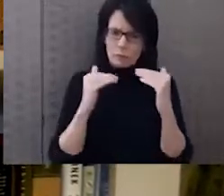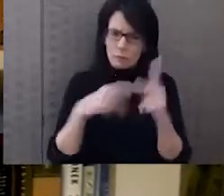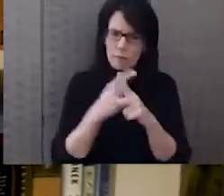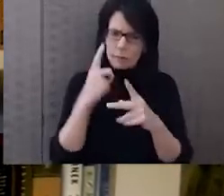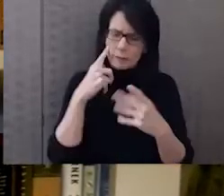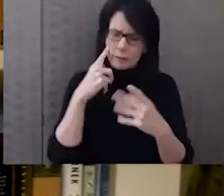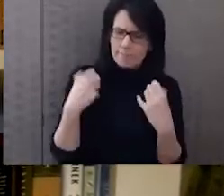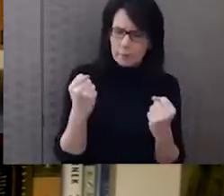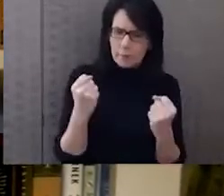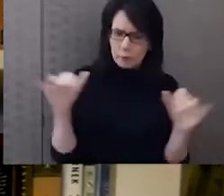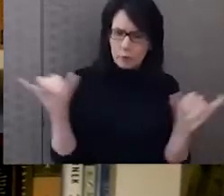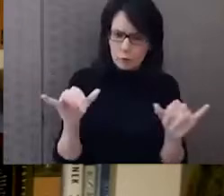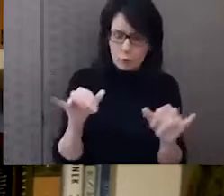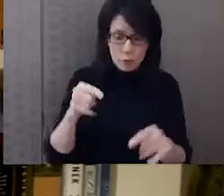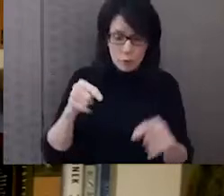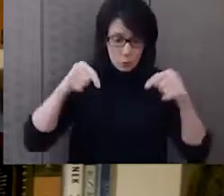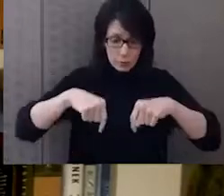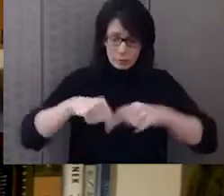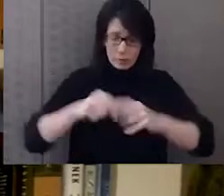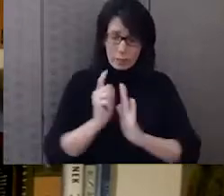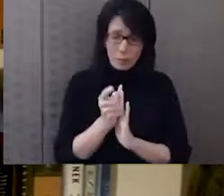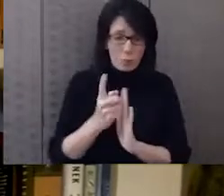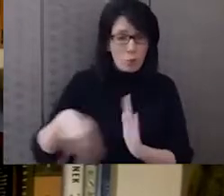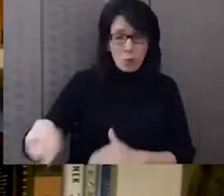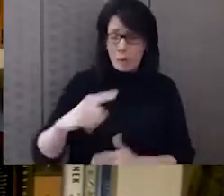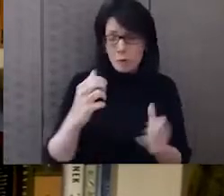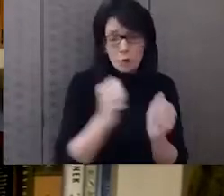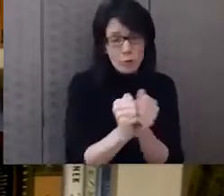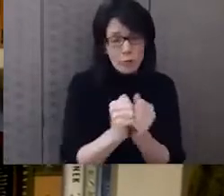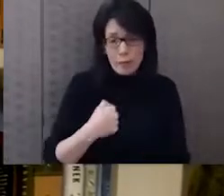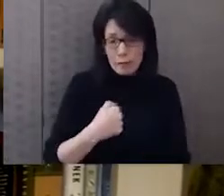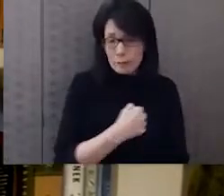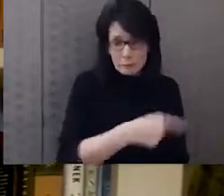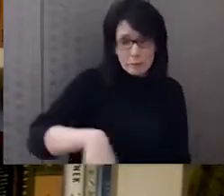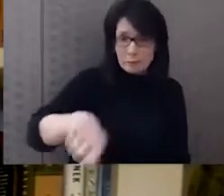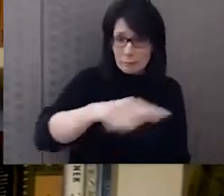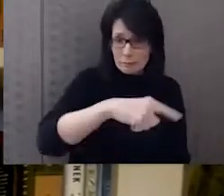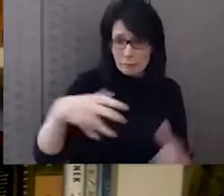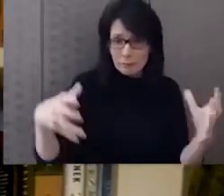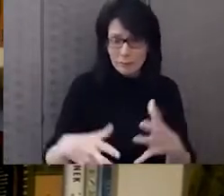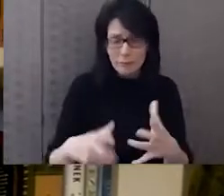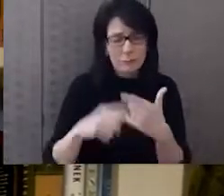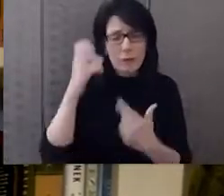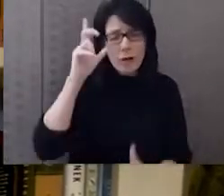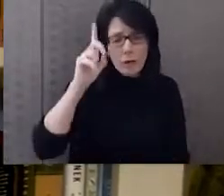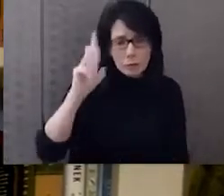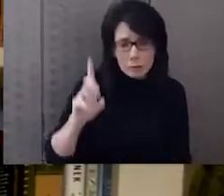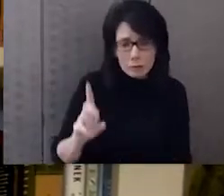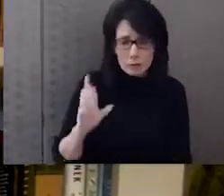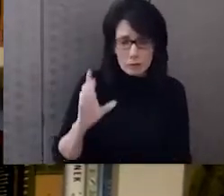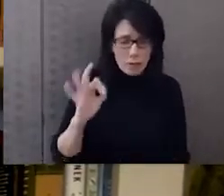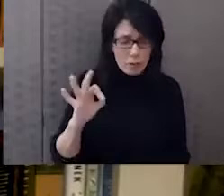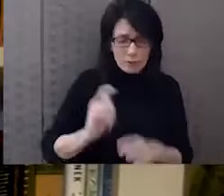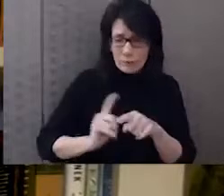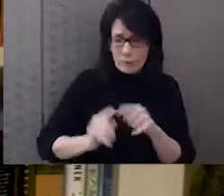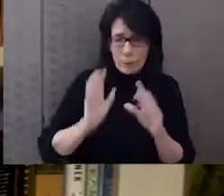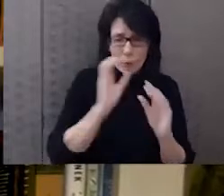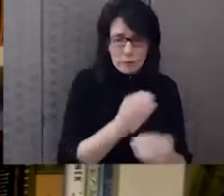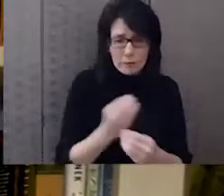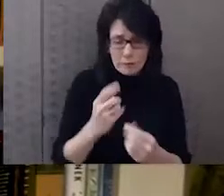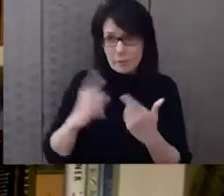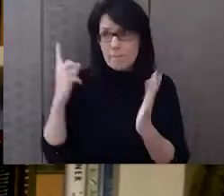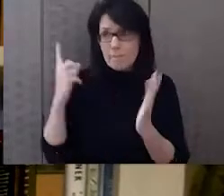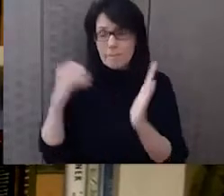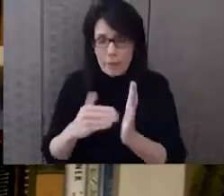moment with all of you at our side, mobilizing the resources and power of hundreds of organizations, a thousand pro bono attorneys, and